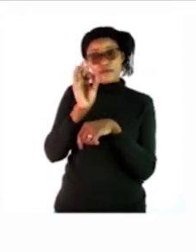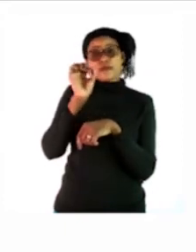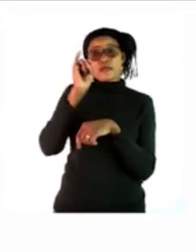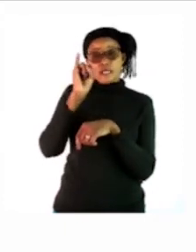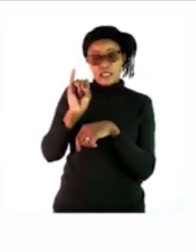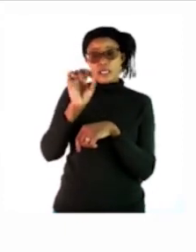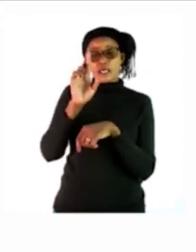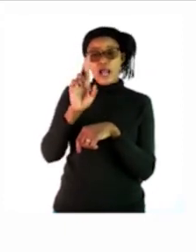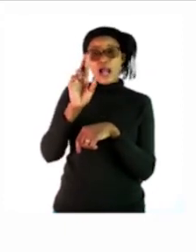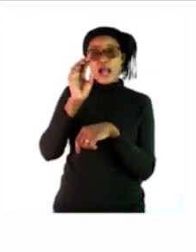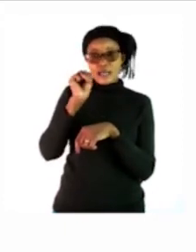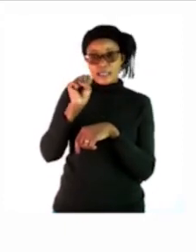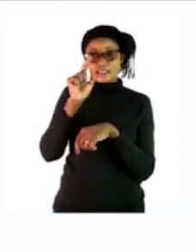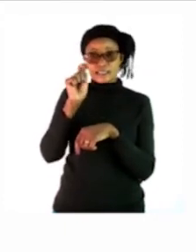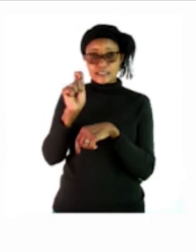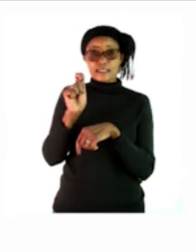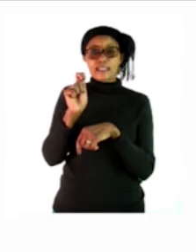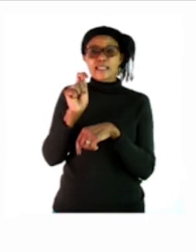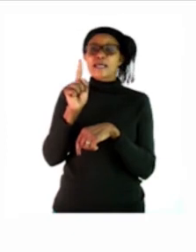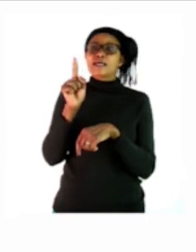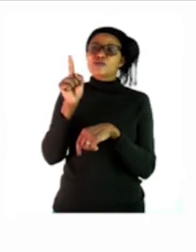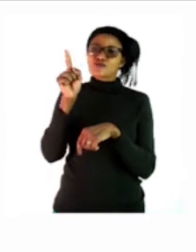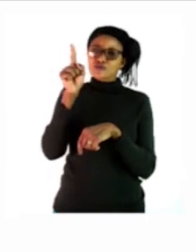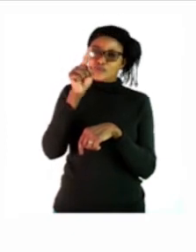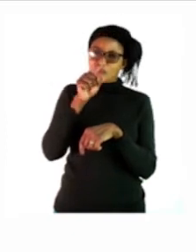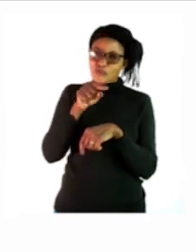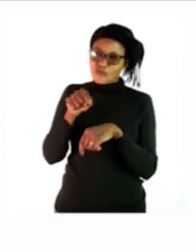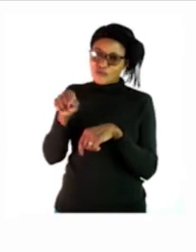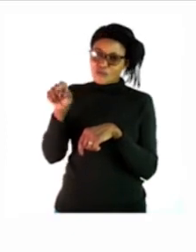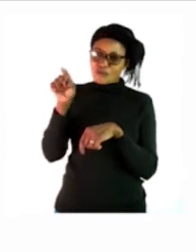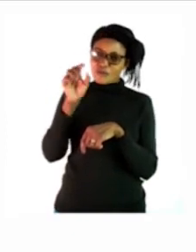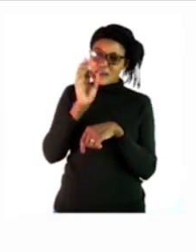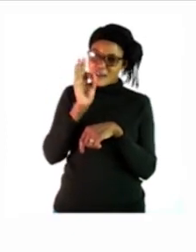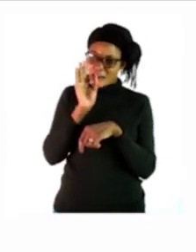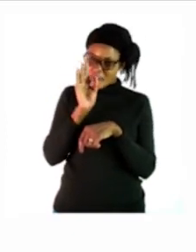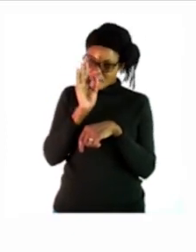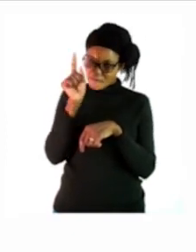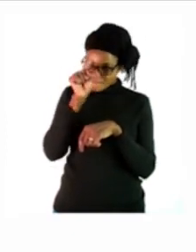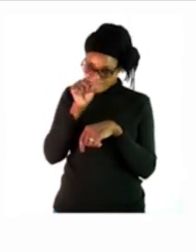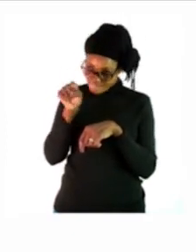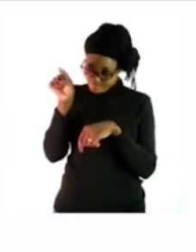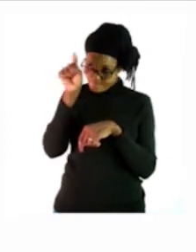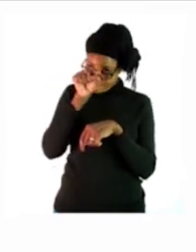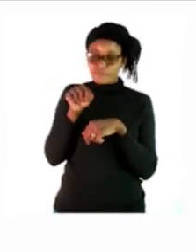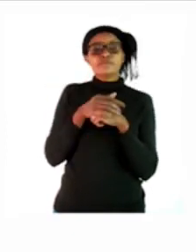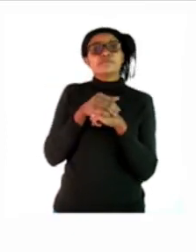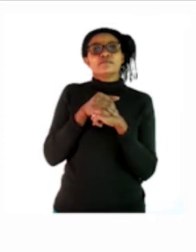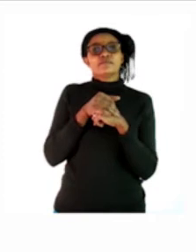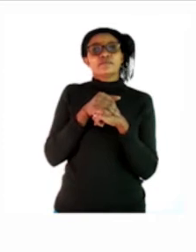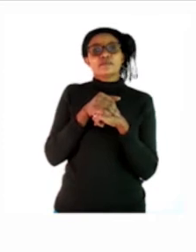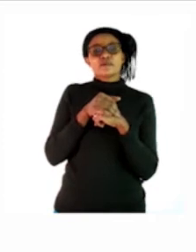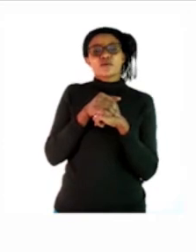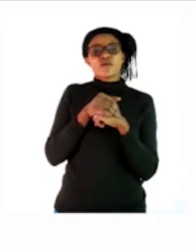You have to circle only the letter F,